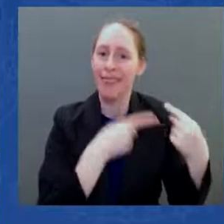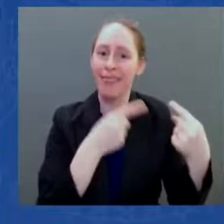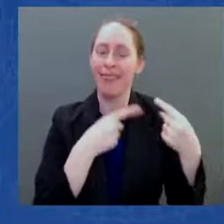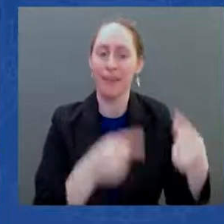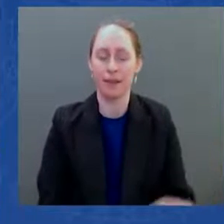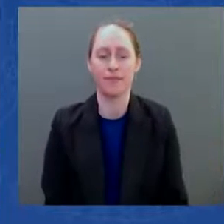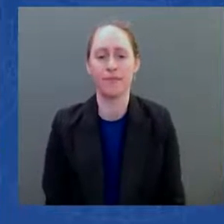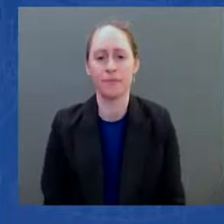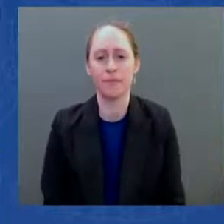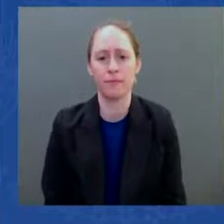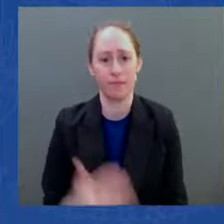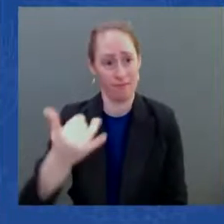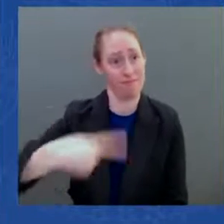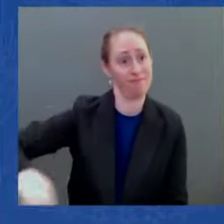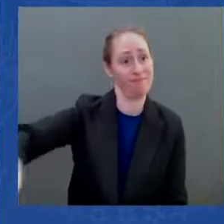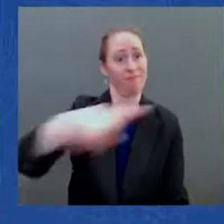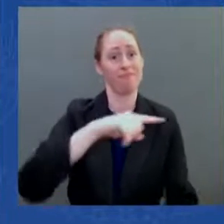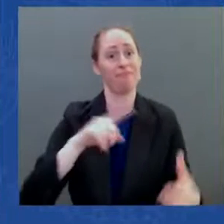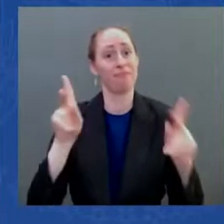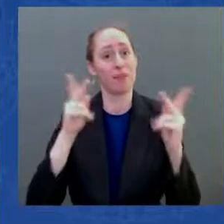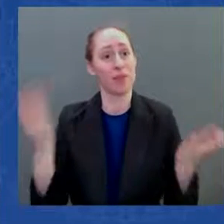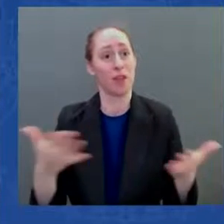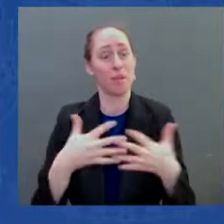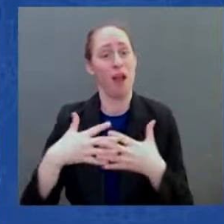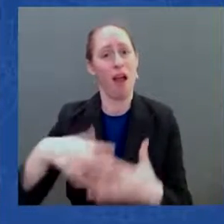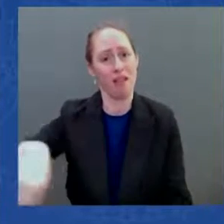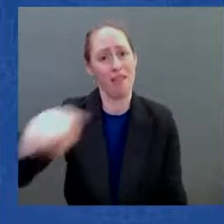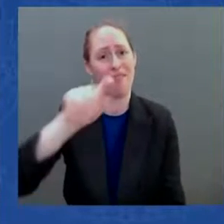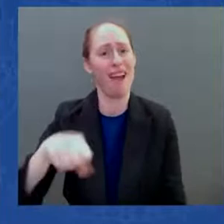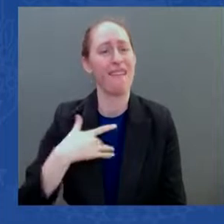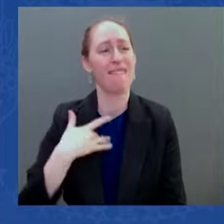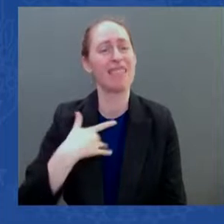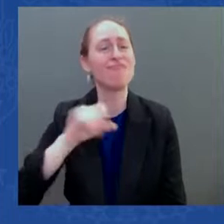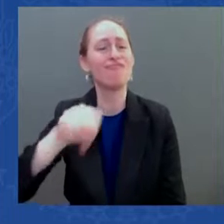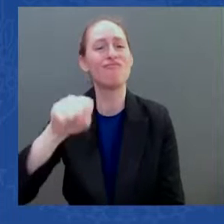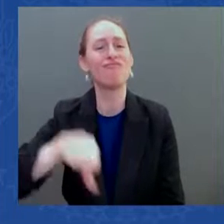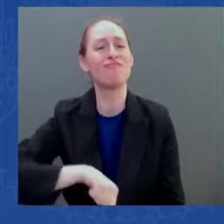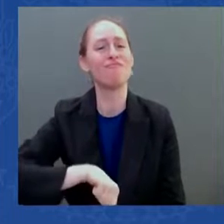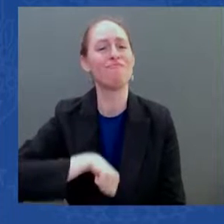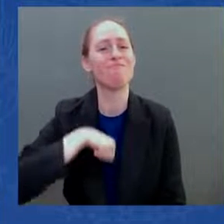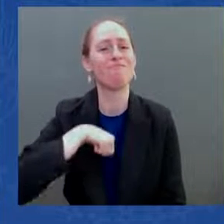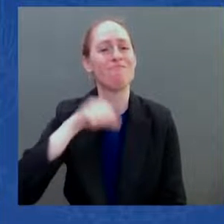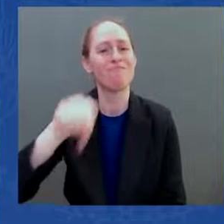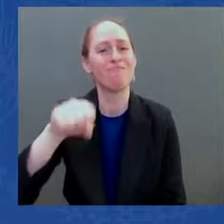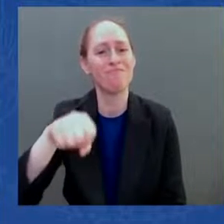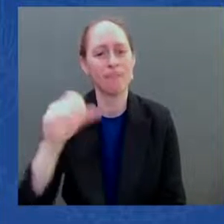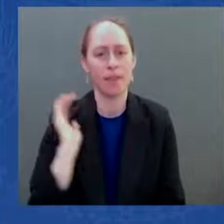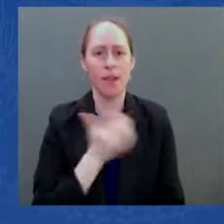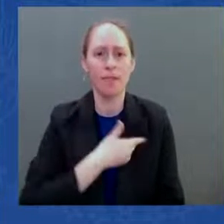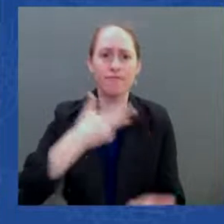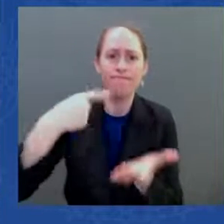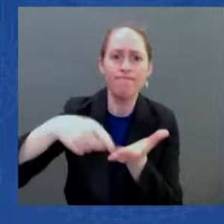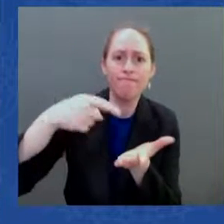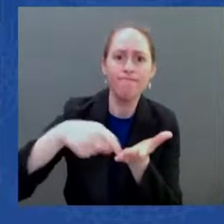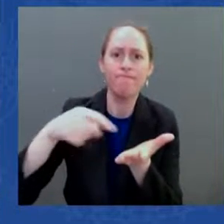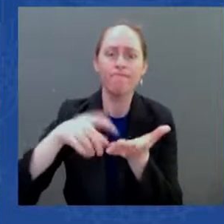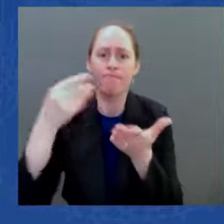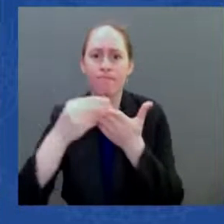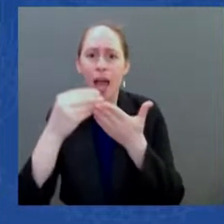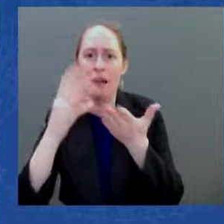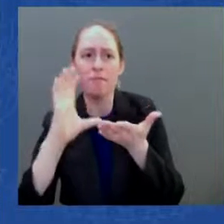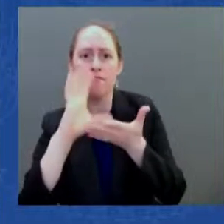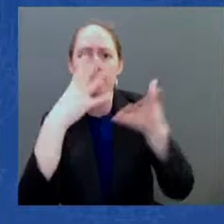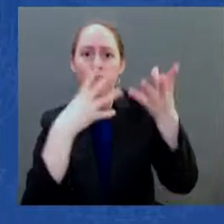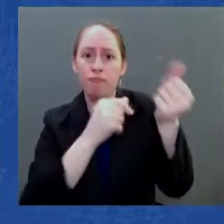and service of our military helped arm and repel Russia's aggression in Ukraine, to beat back Putin's savagery